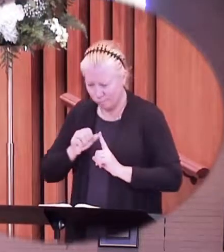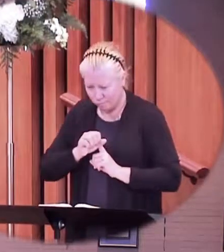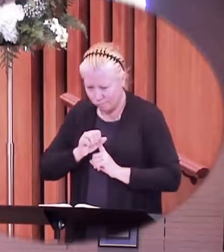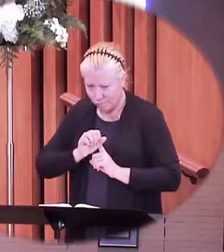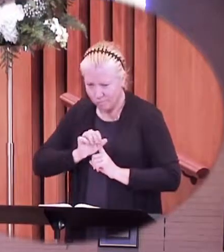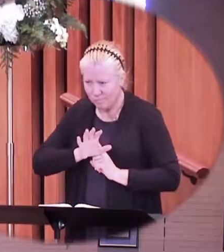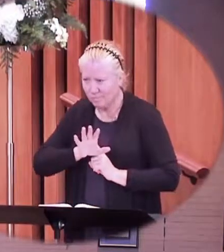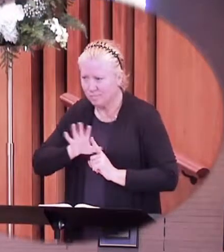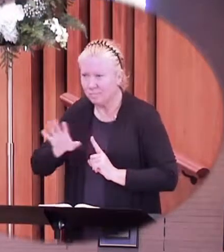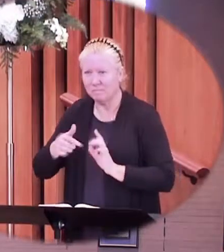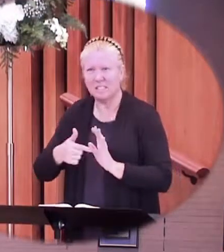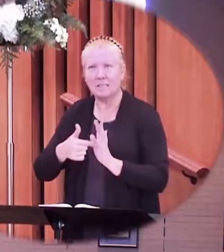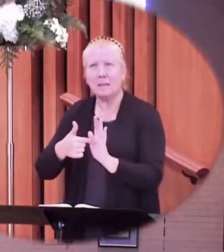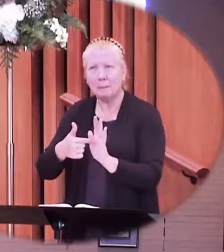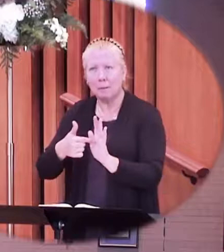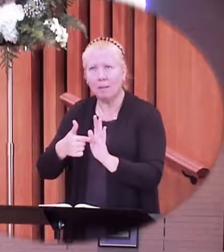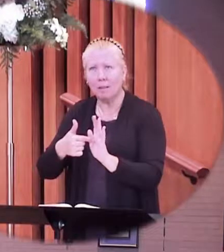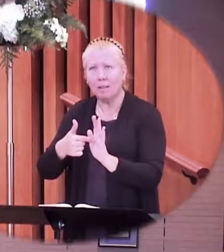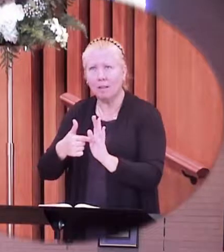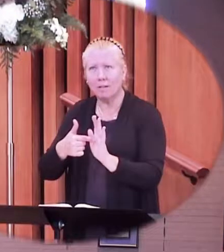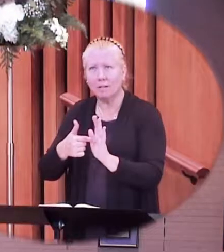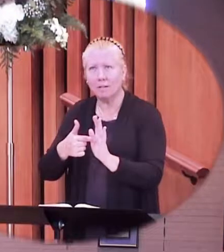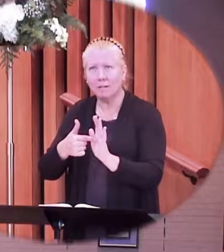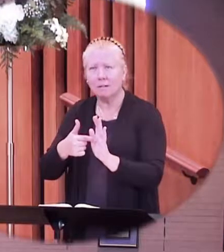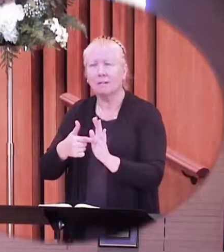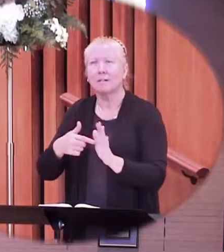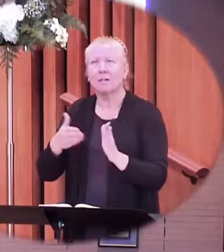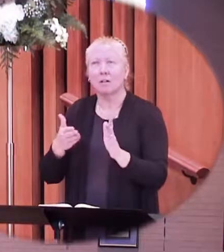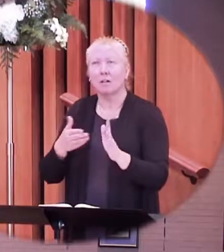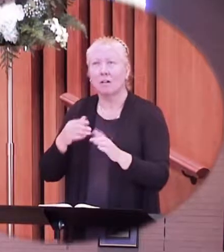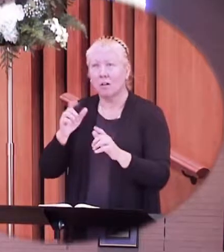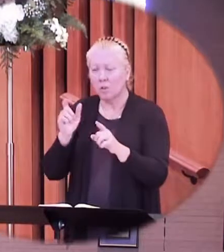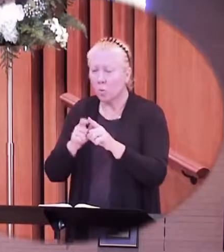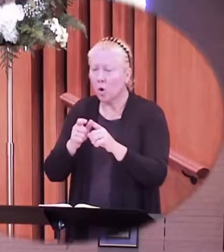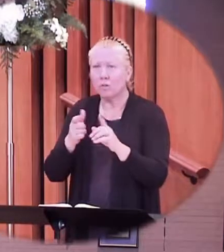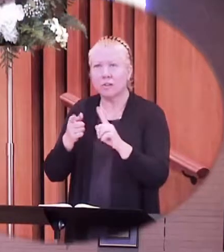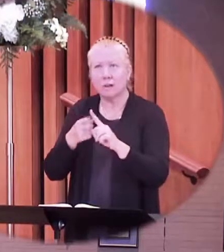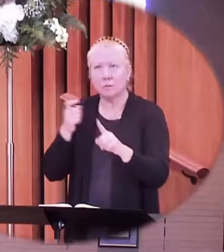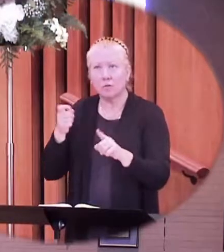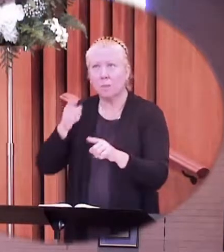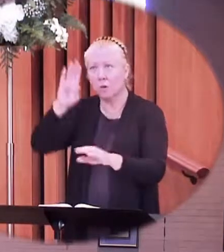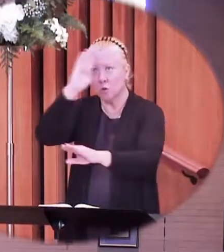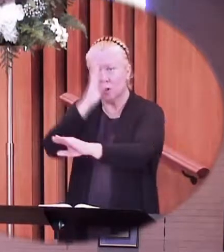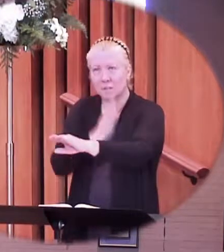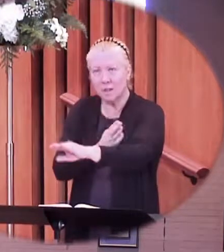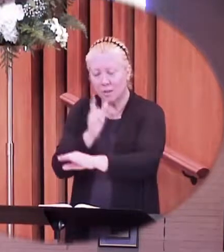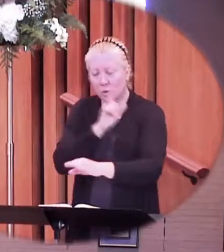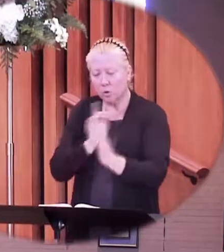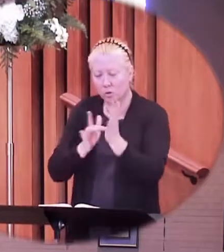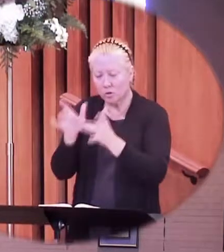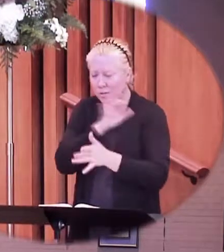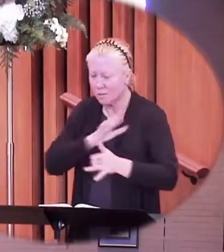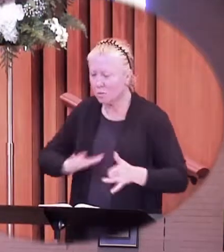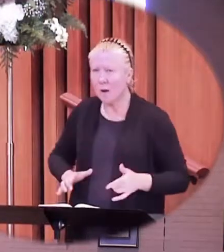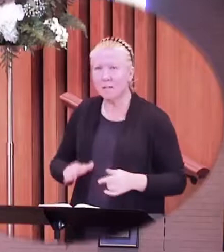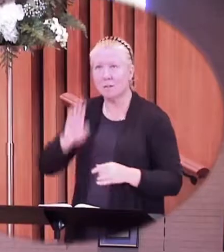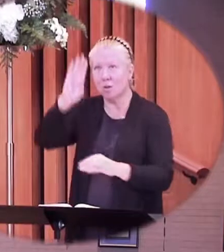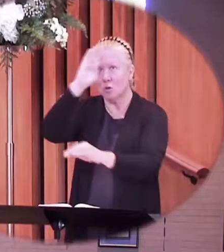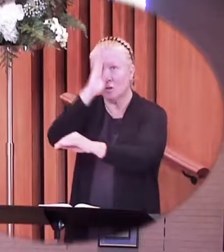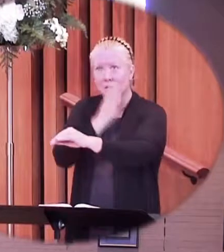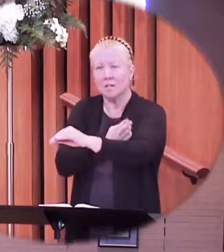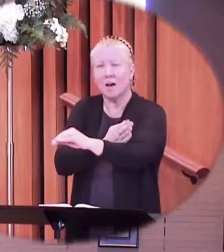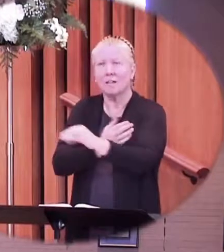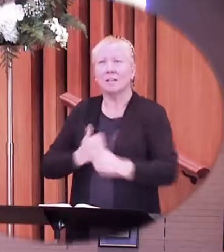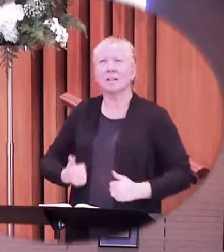you alone through your Son, Jesus Christ, our Lord, who lives and reigns forever